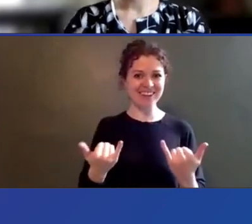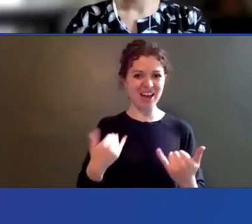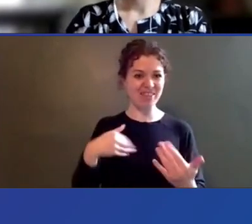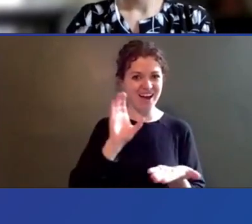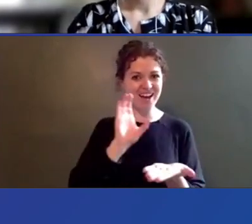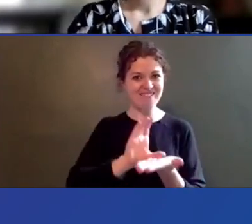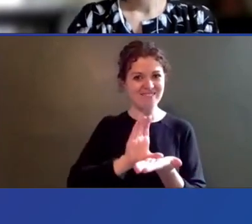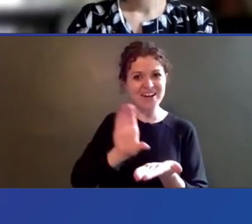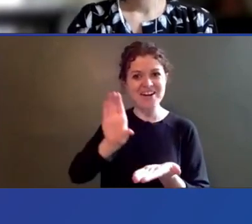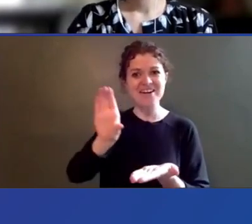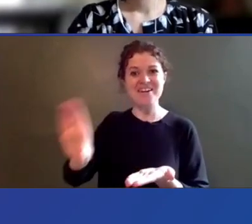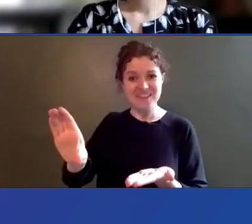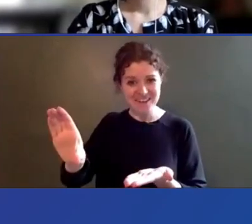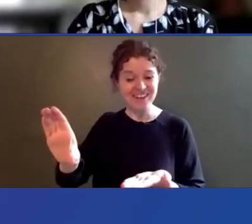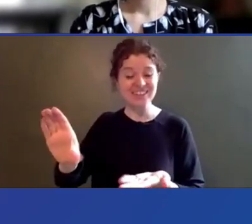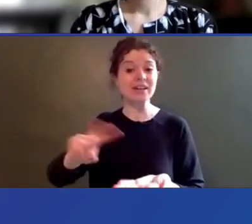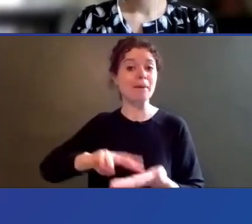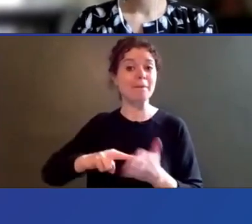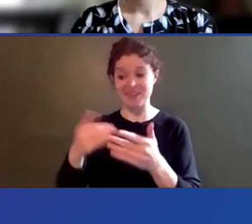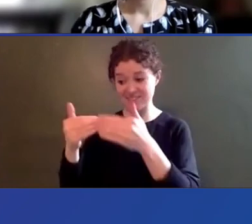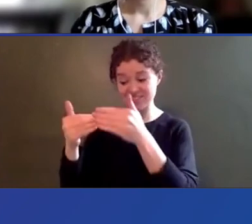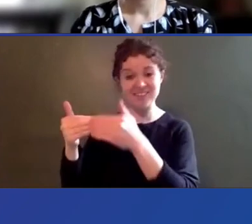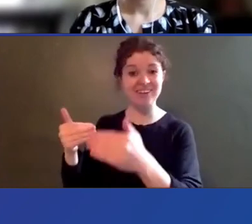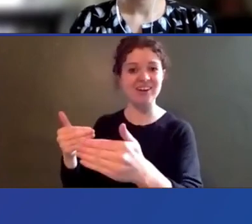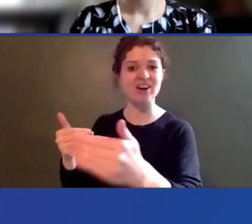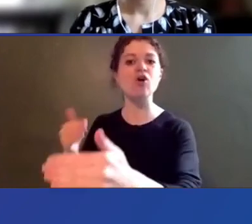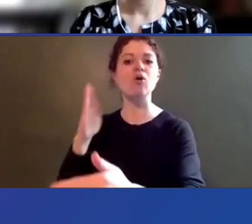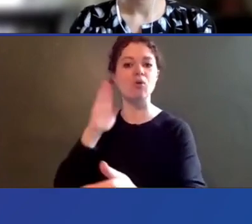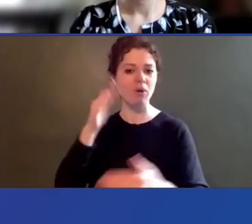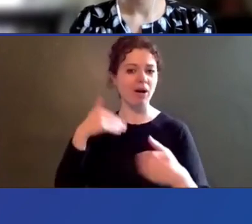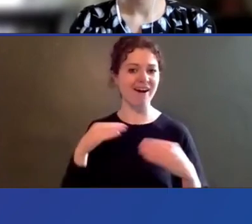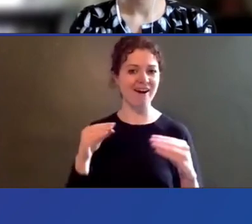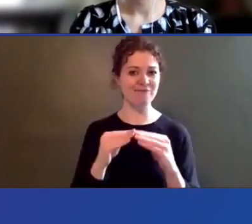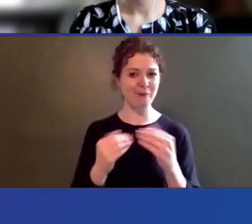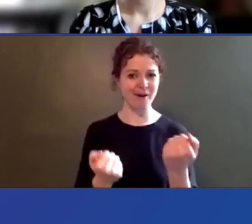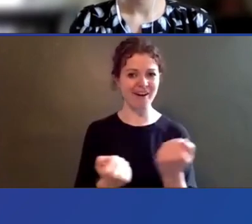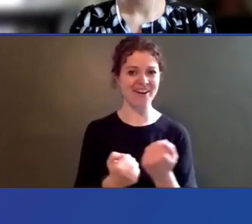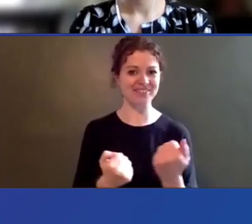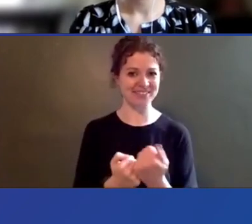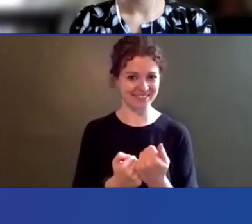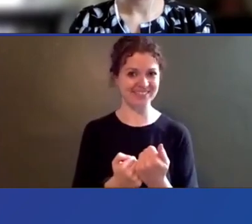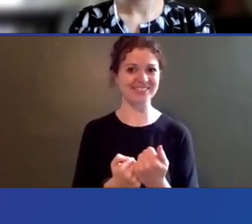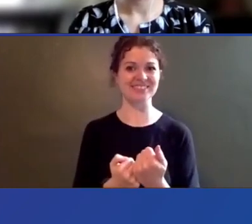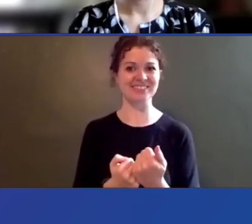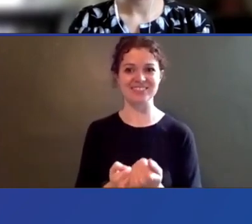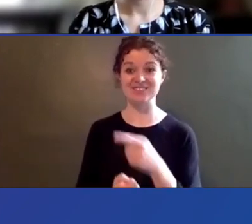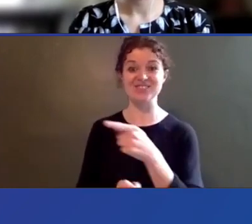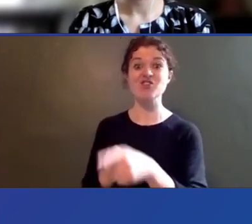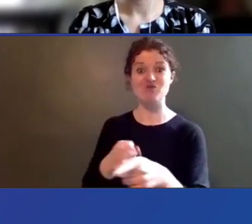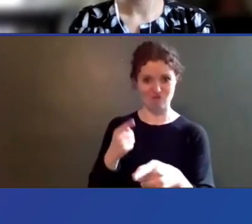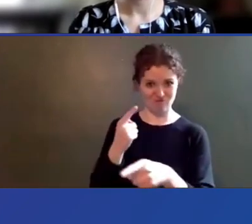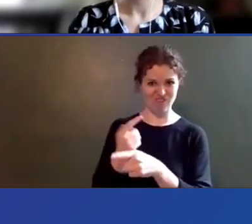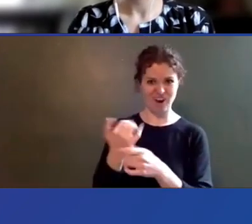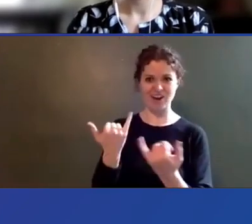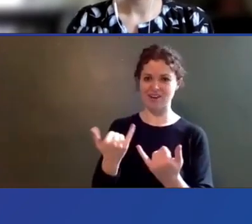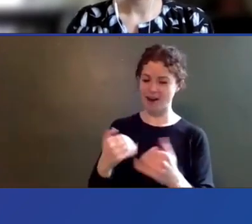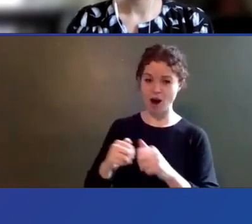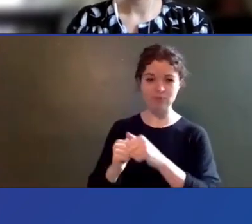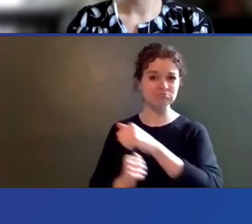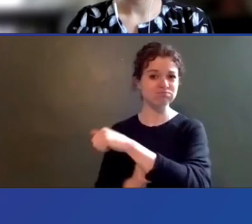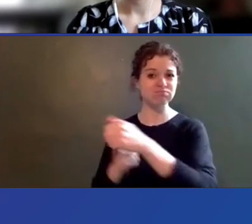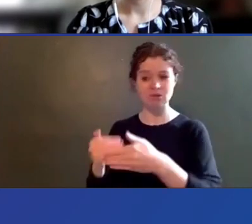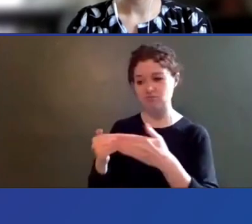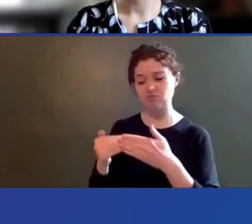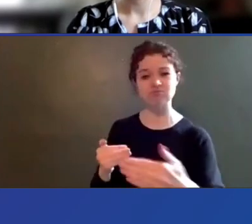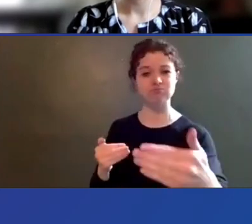and now has laid the groundwork for future advocacy on the topic as well. Exactly. It lays the groundwork for the next one. Yep. Very good. I don't